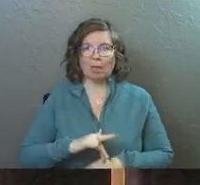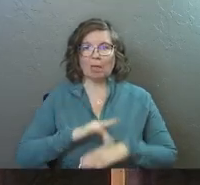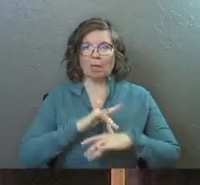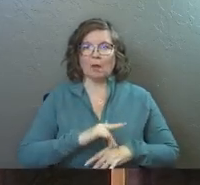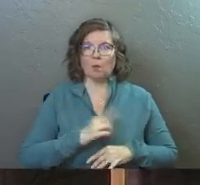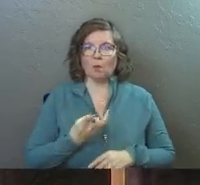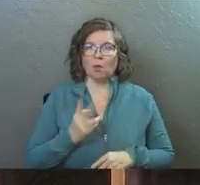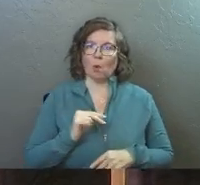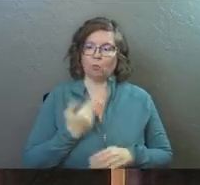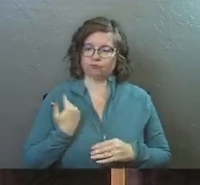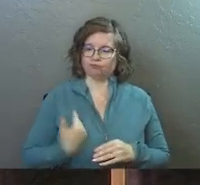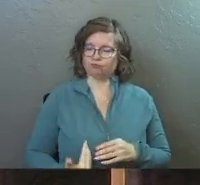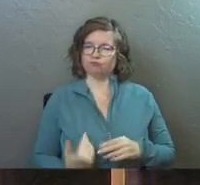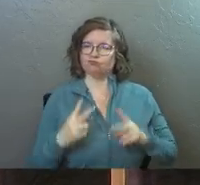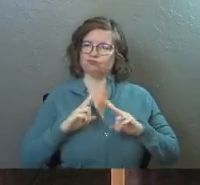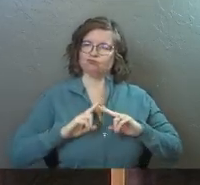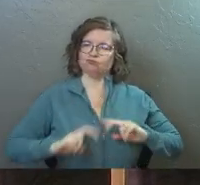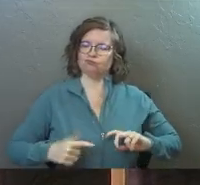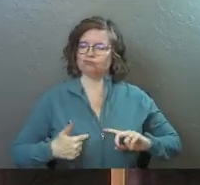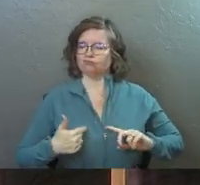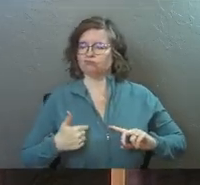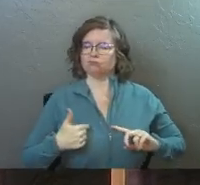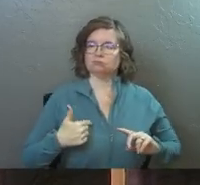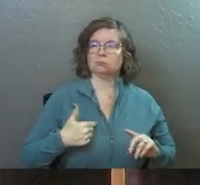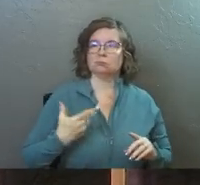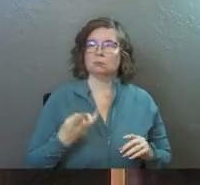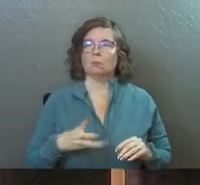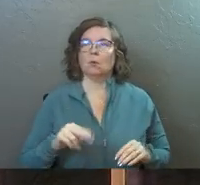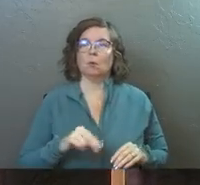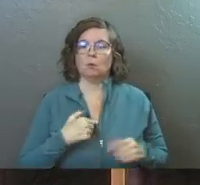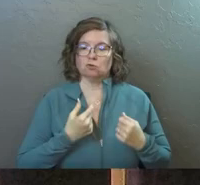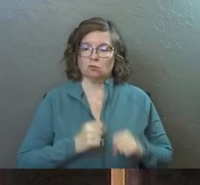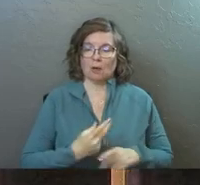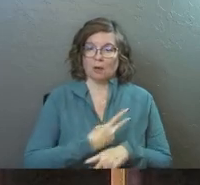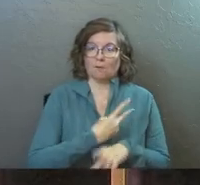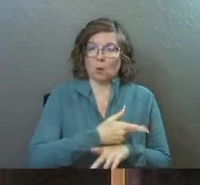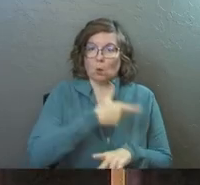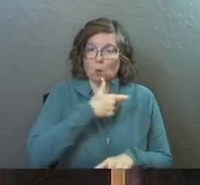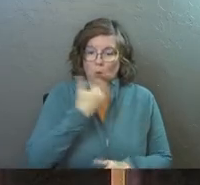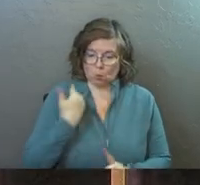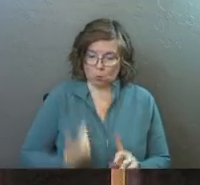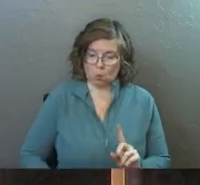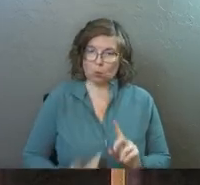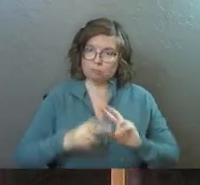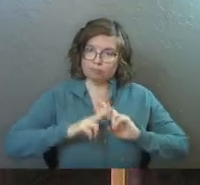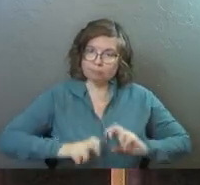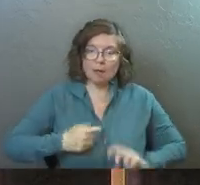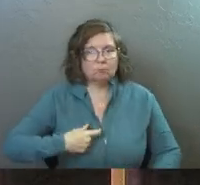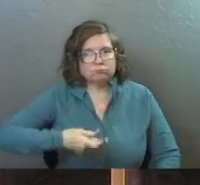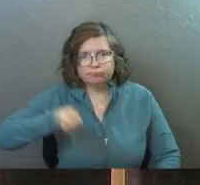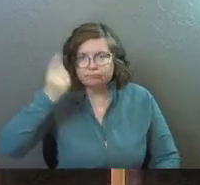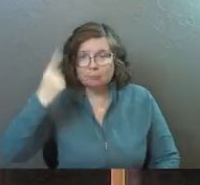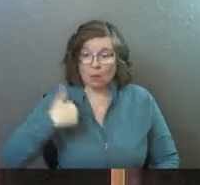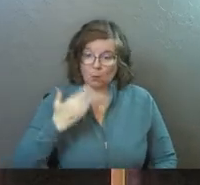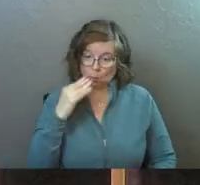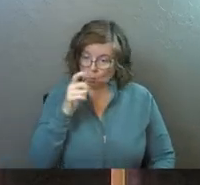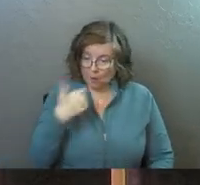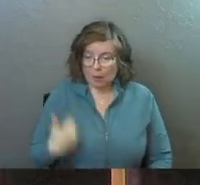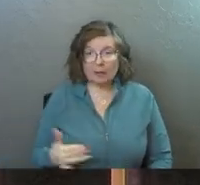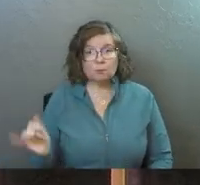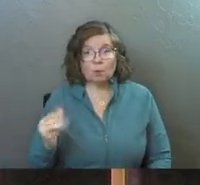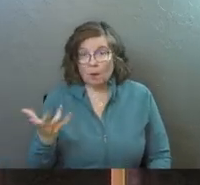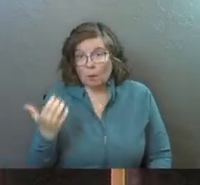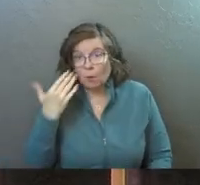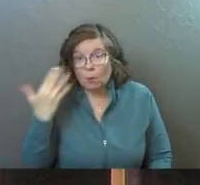obsessed with our own identity. We're a little bit obsessed with trying to figure out who we are. And I get it. I want to know who I am